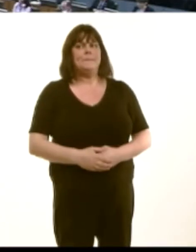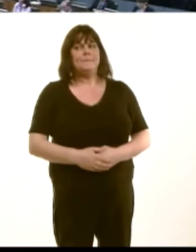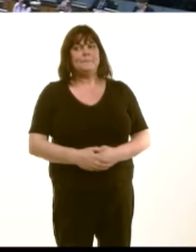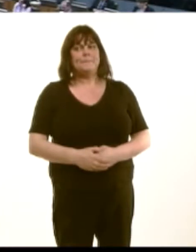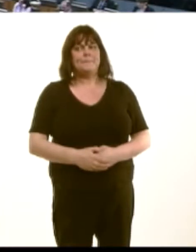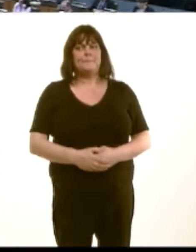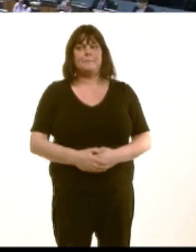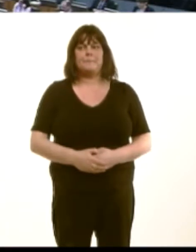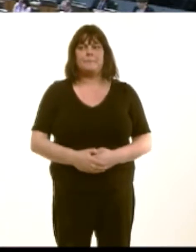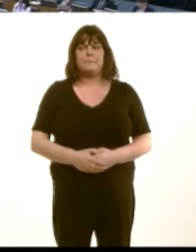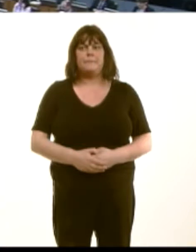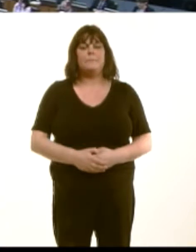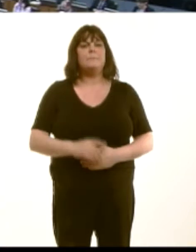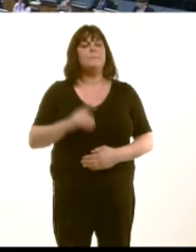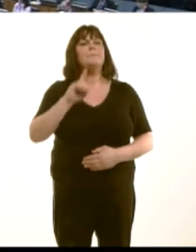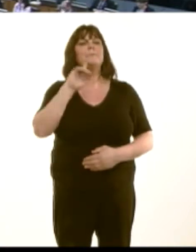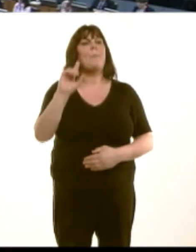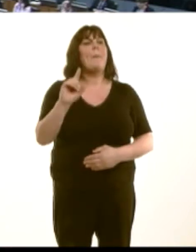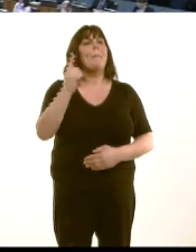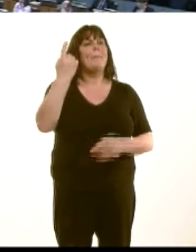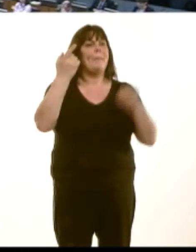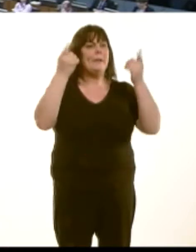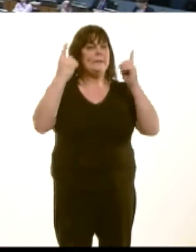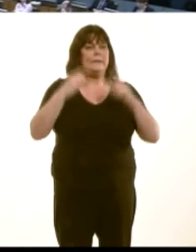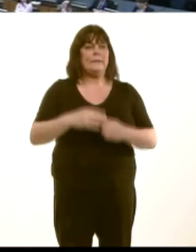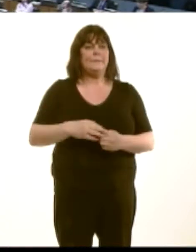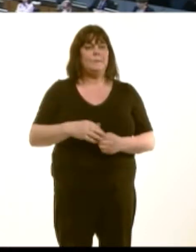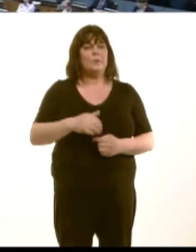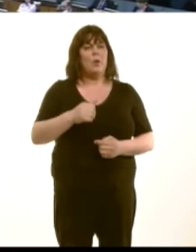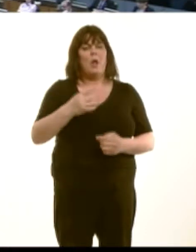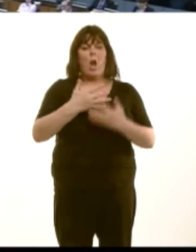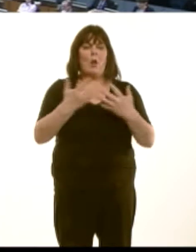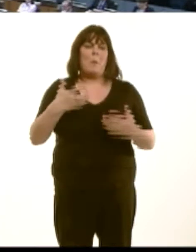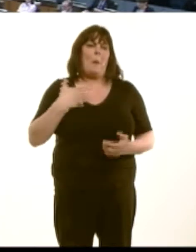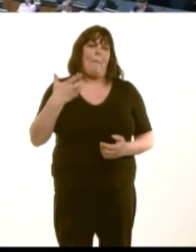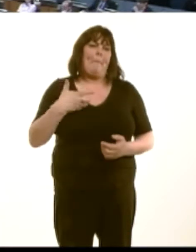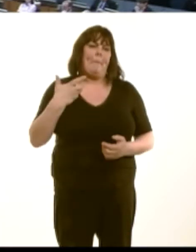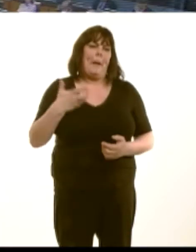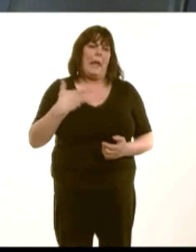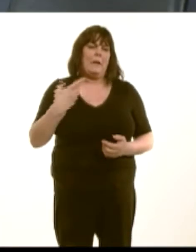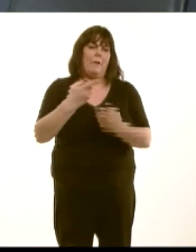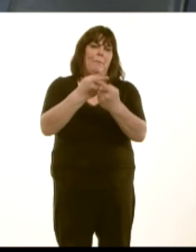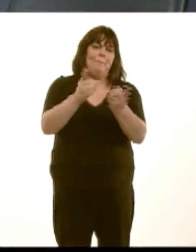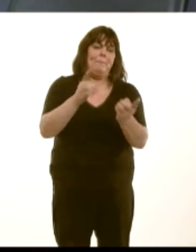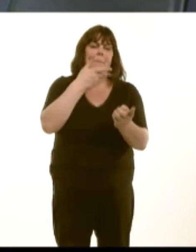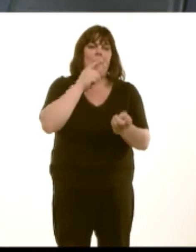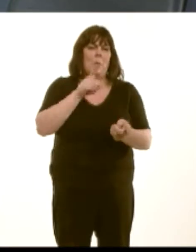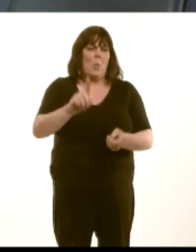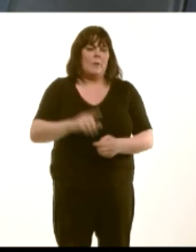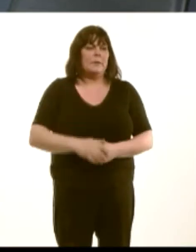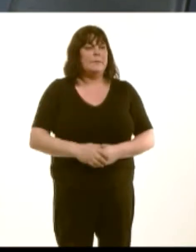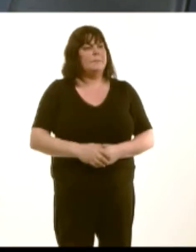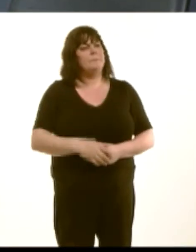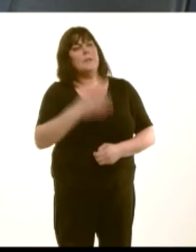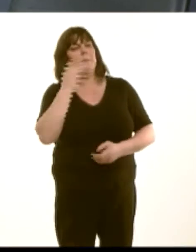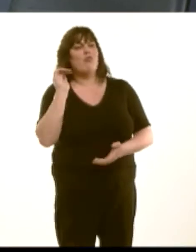Prif Weinidog, First Minister, one of the unfortunate complaints I hear from constituents is that when a patient turns